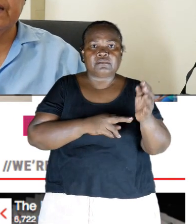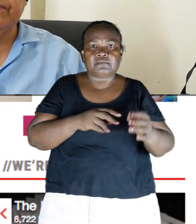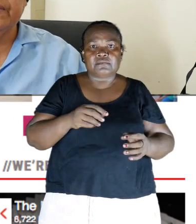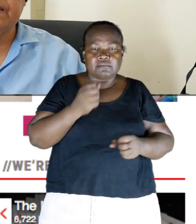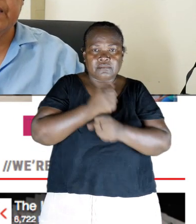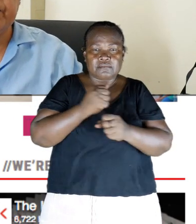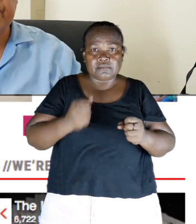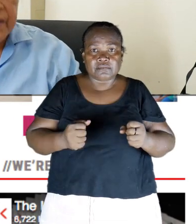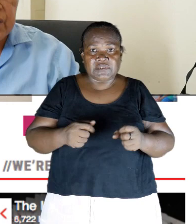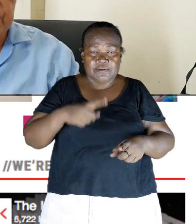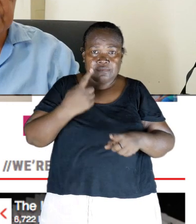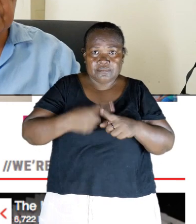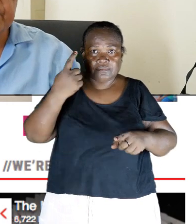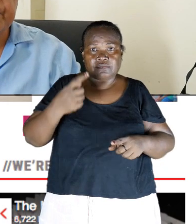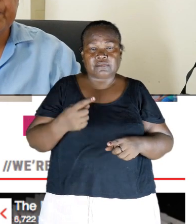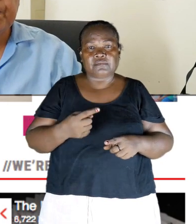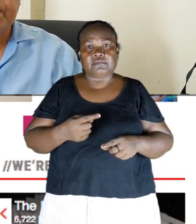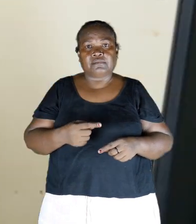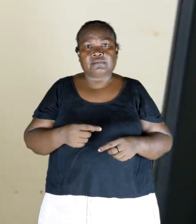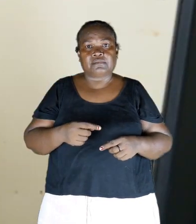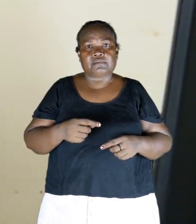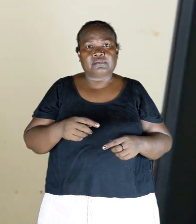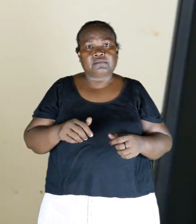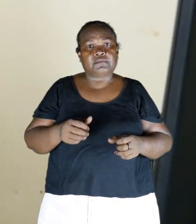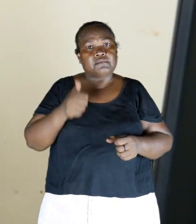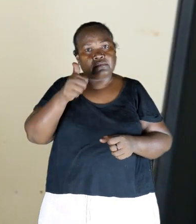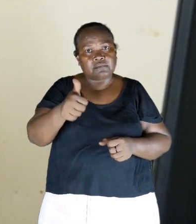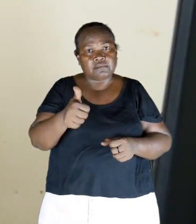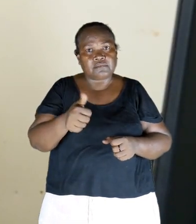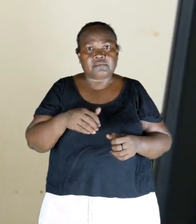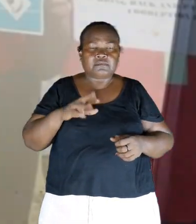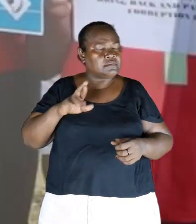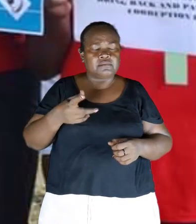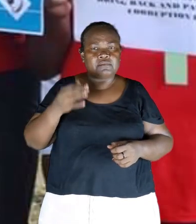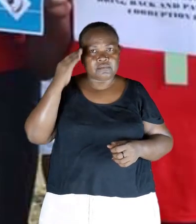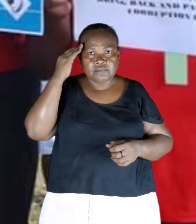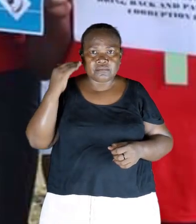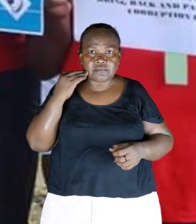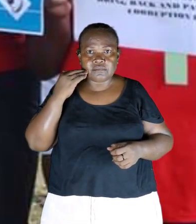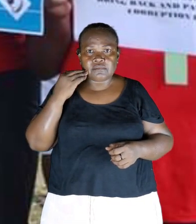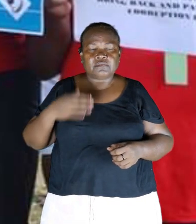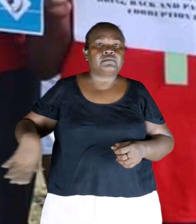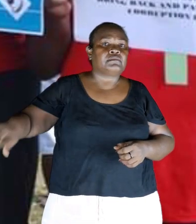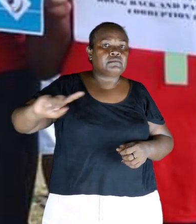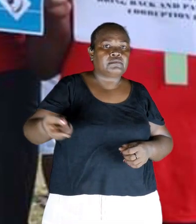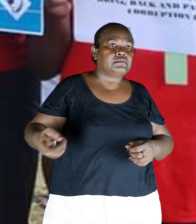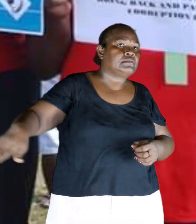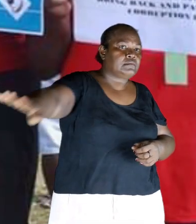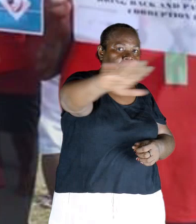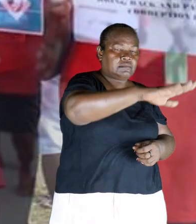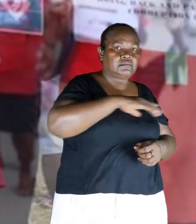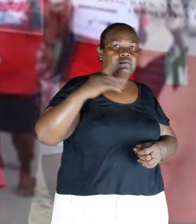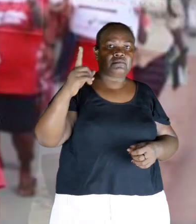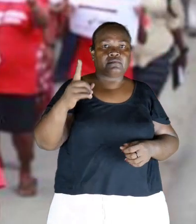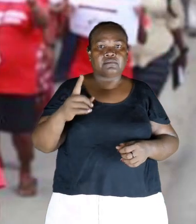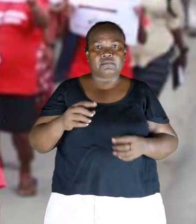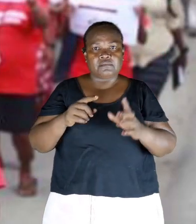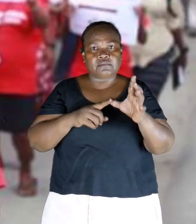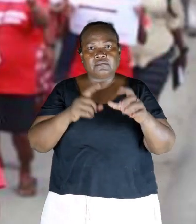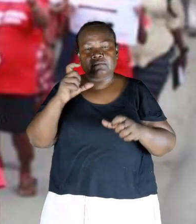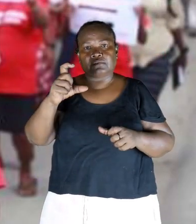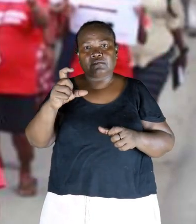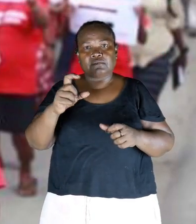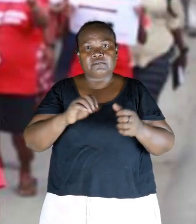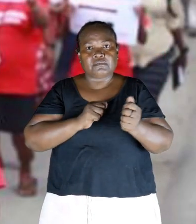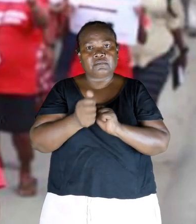ensure that government him fast track it, and we will do something not only for women but for him, everyone. All